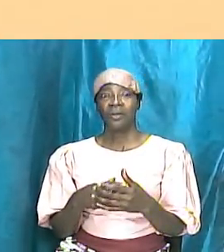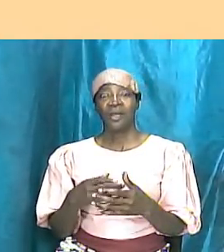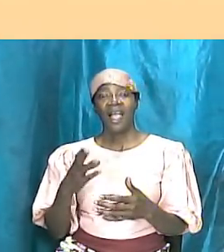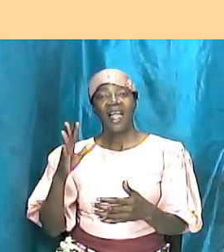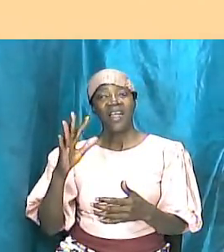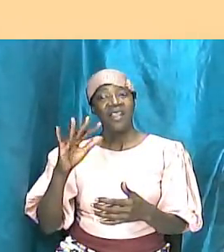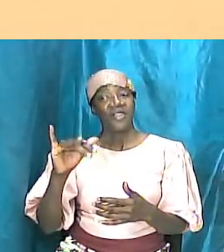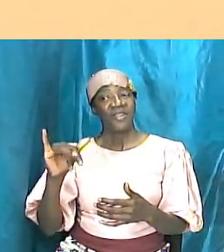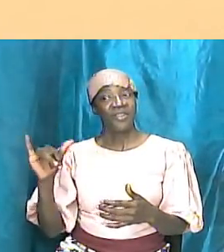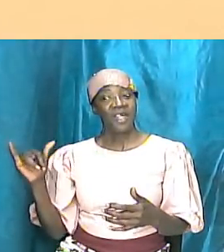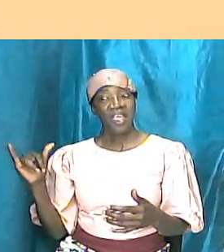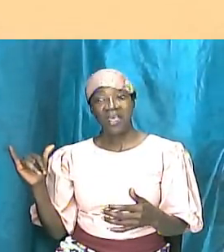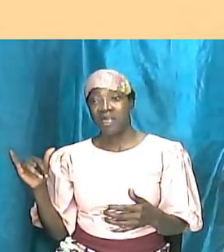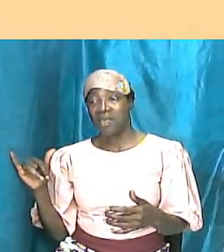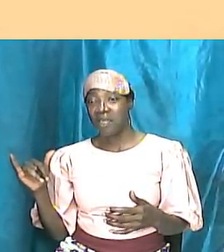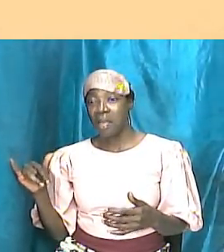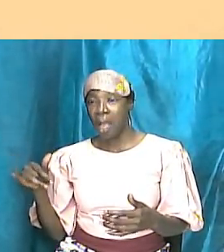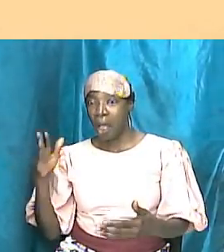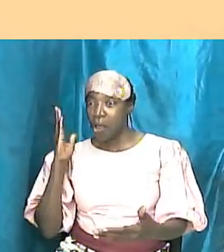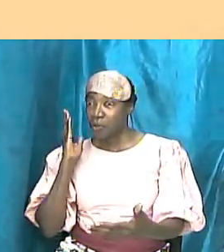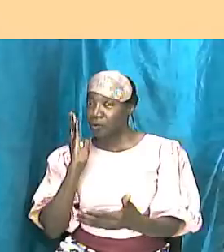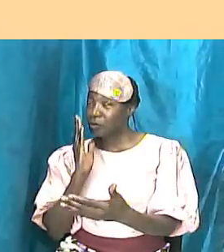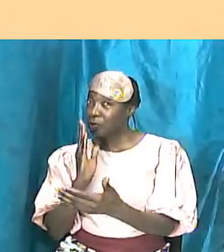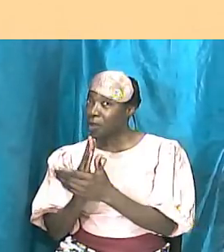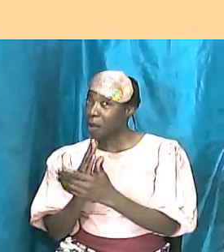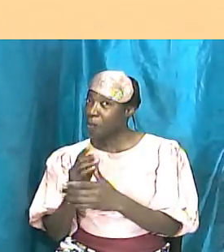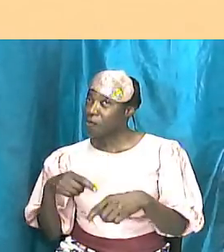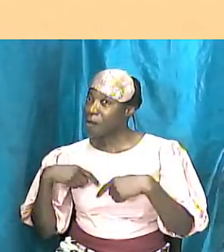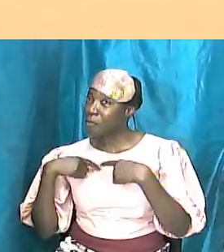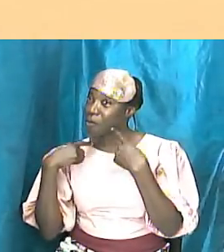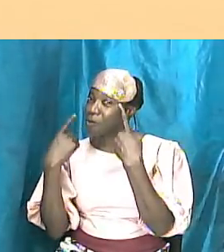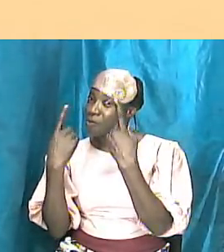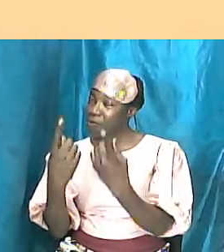were stopped from going forward